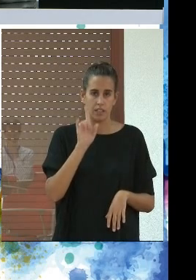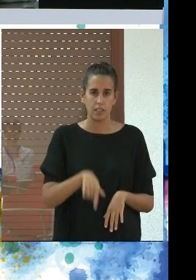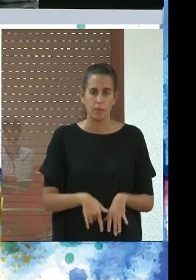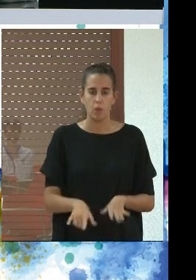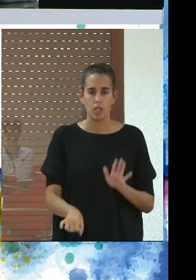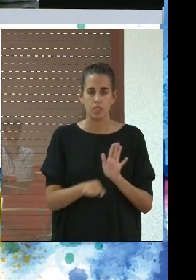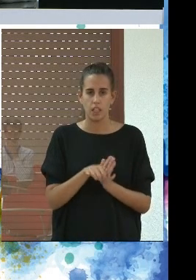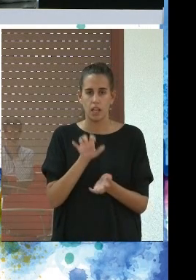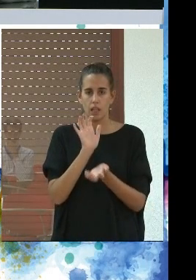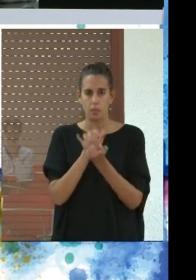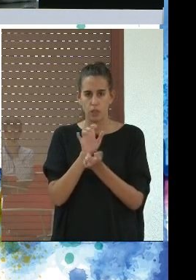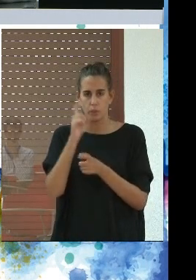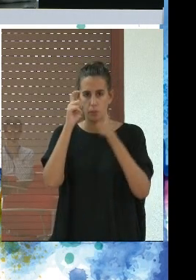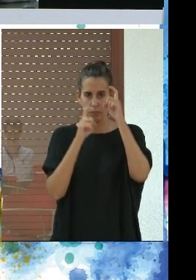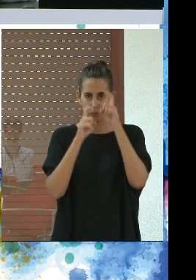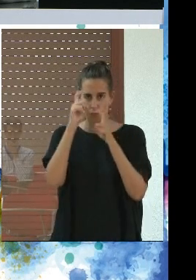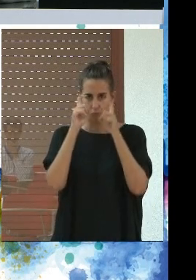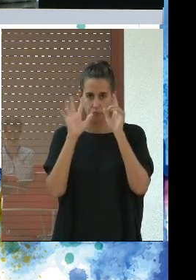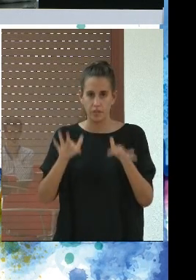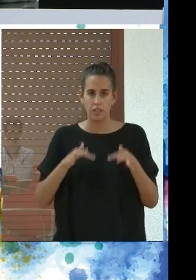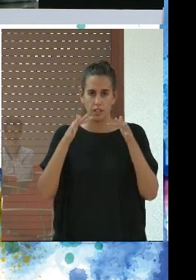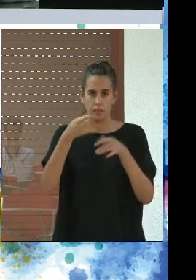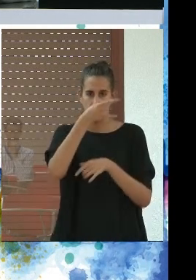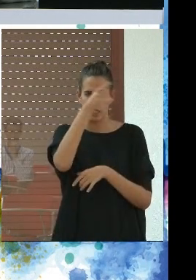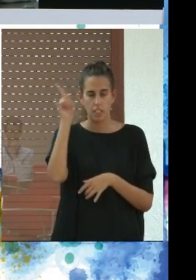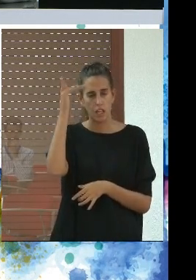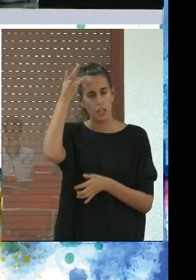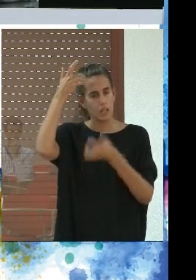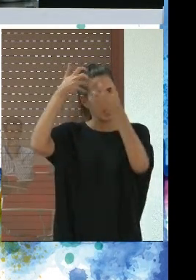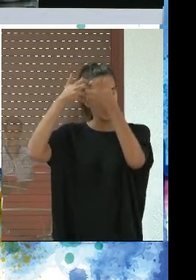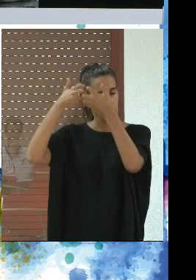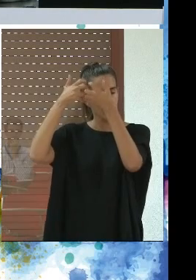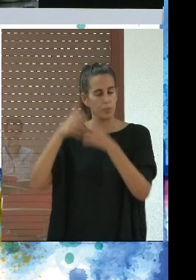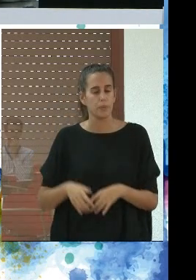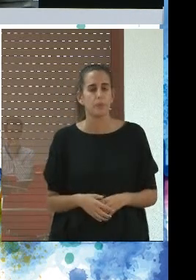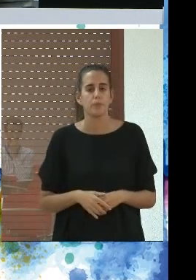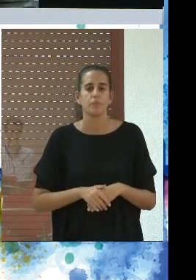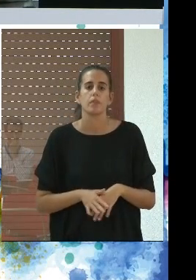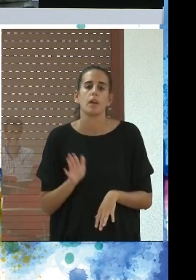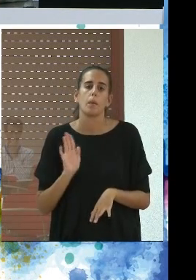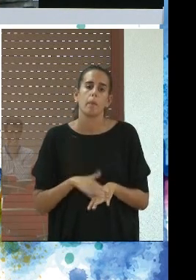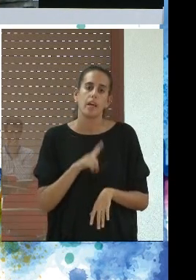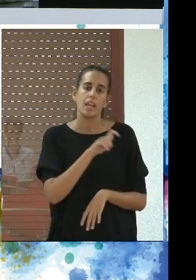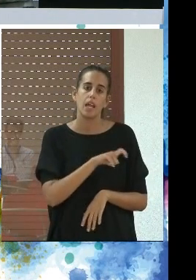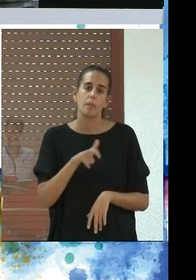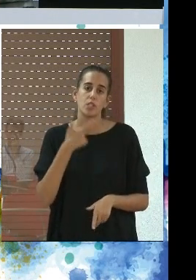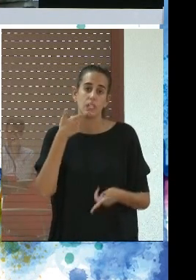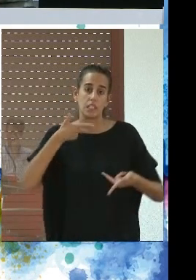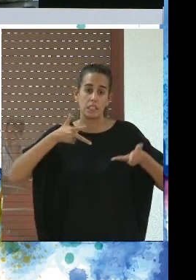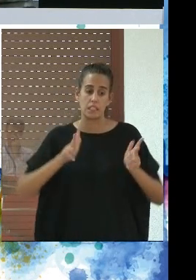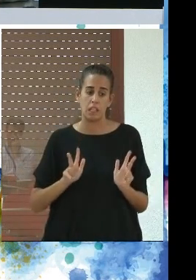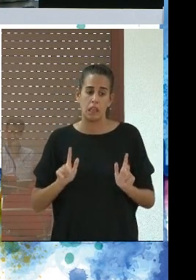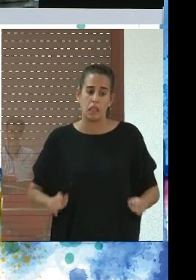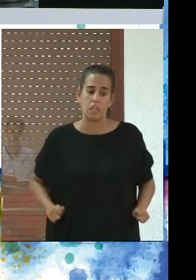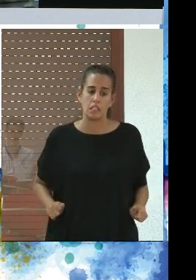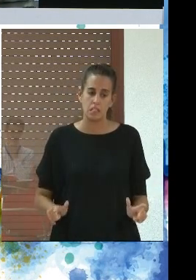We are using this SSBP. We've included the mastication movements, and we are incorporating the